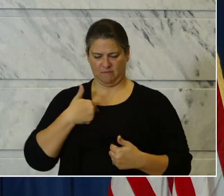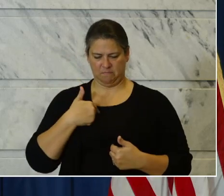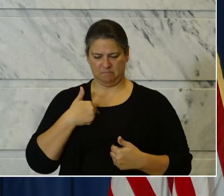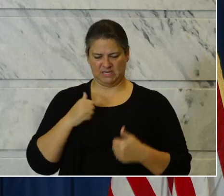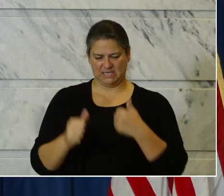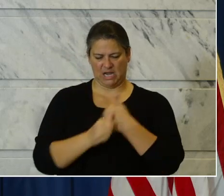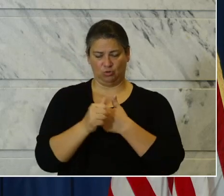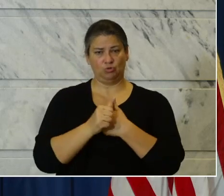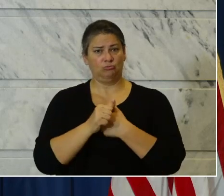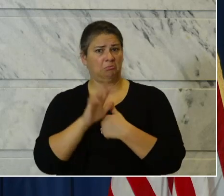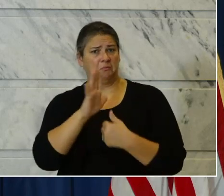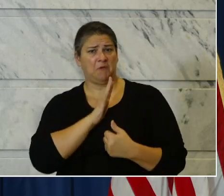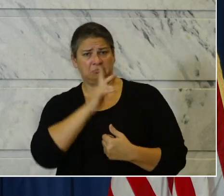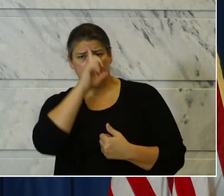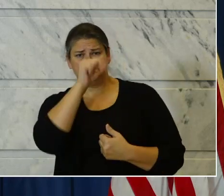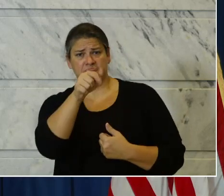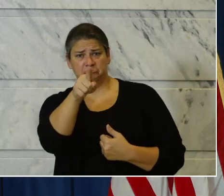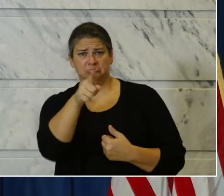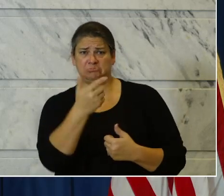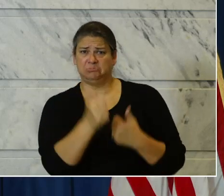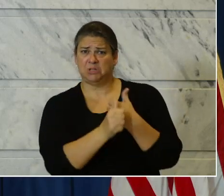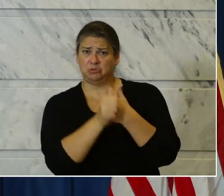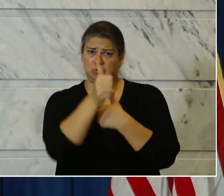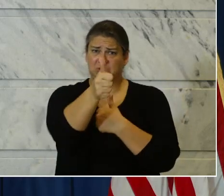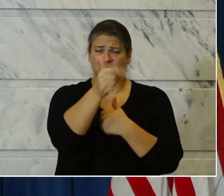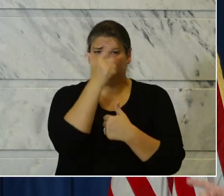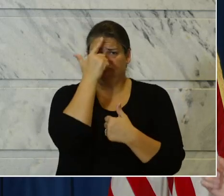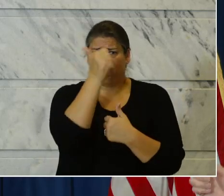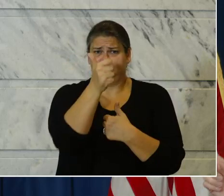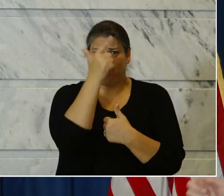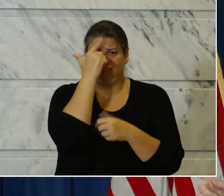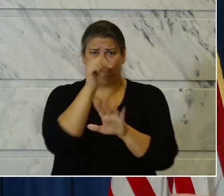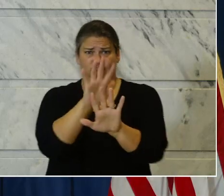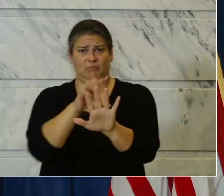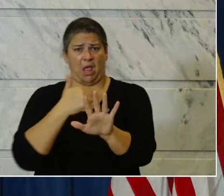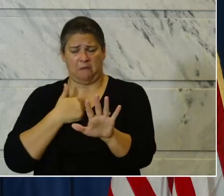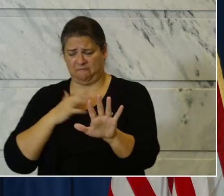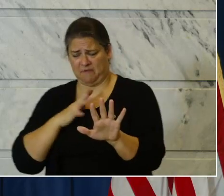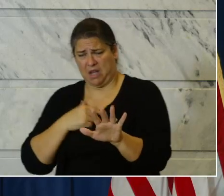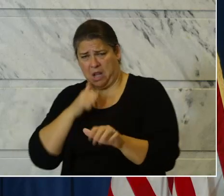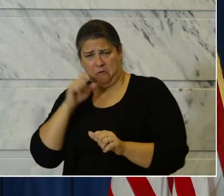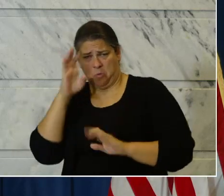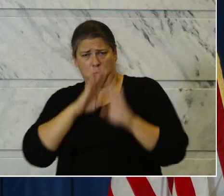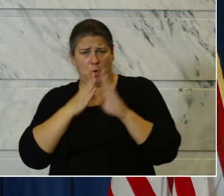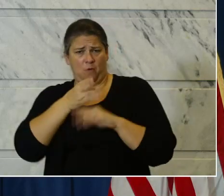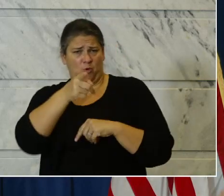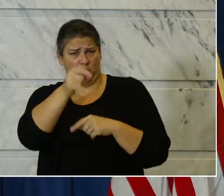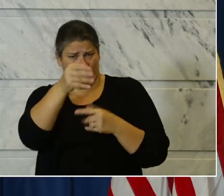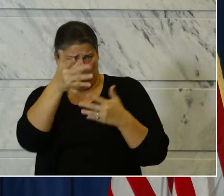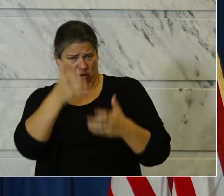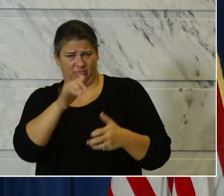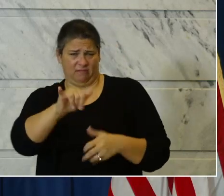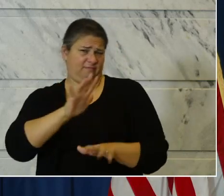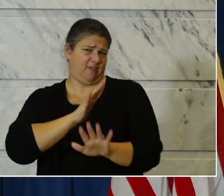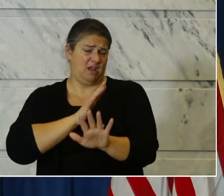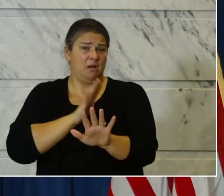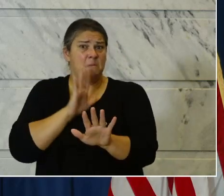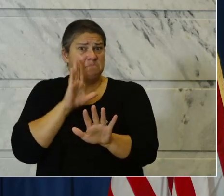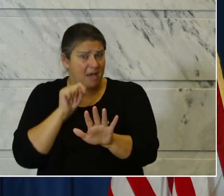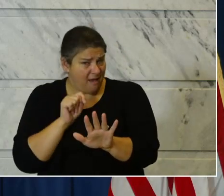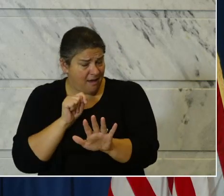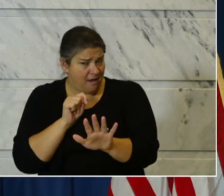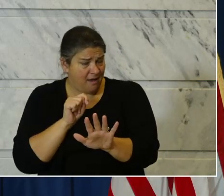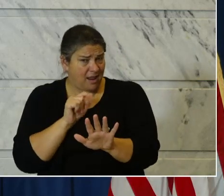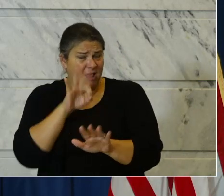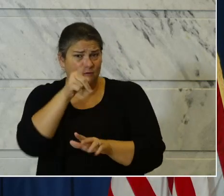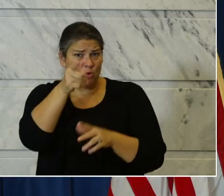that happens. But I want to give you and everyone else the best chance, and we got to protect the supermajority of Kentuckians and give